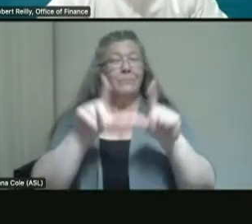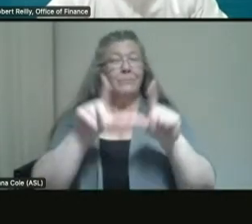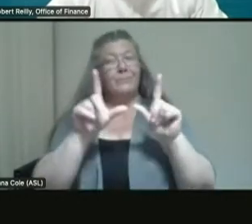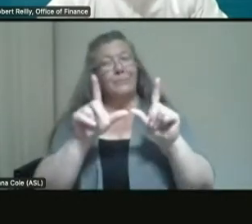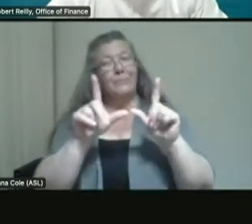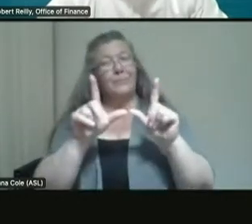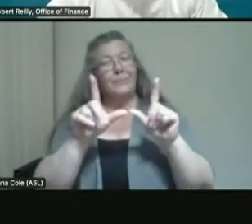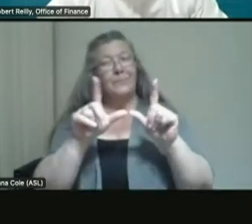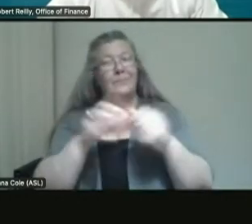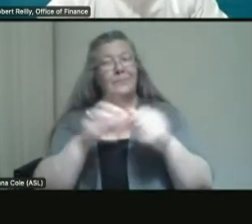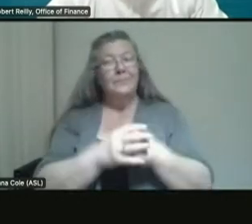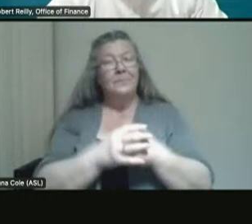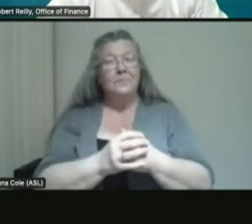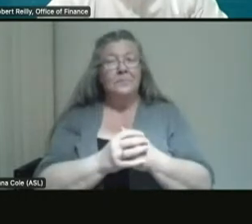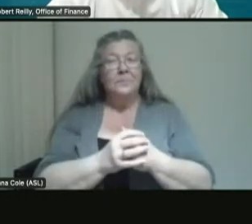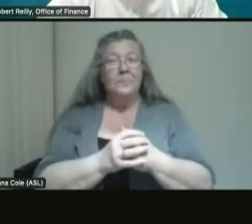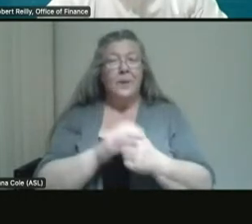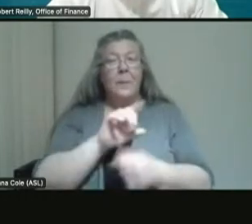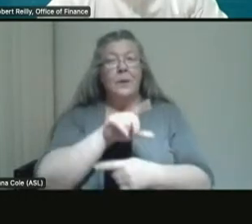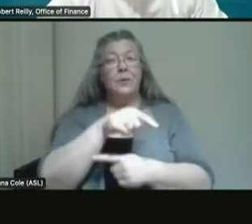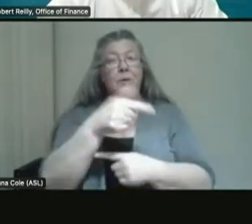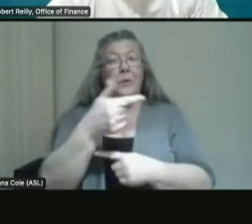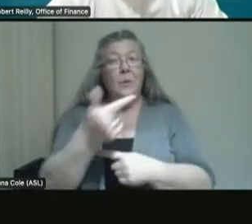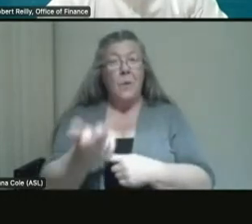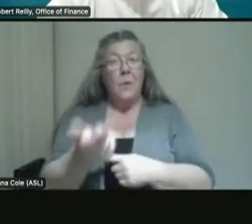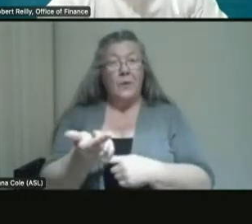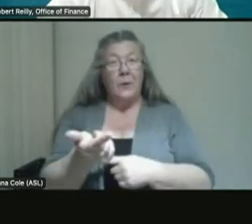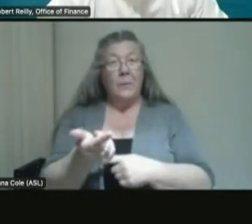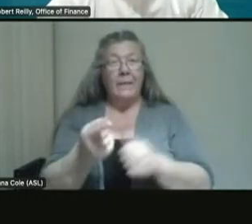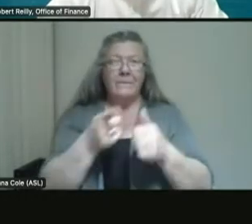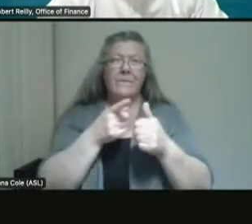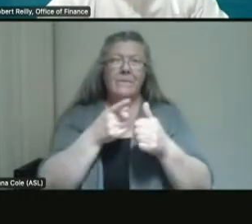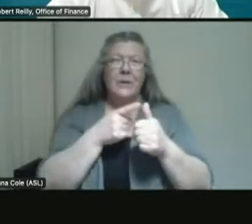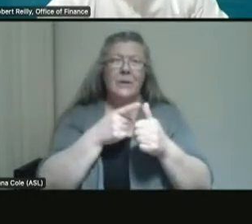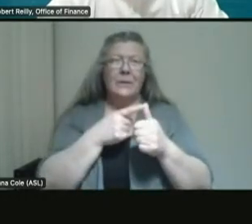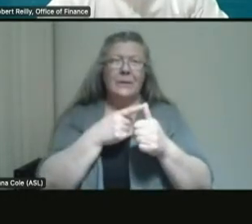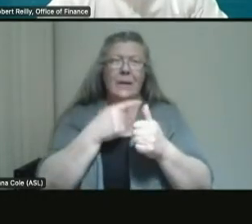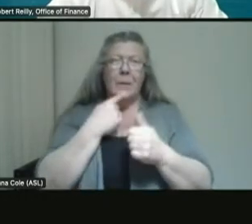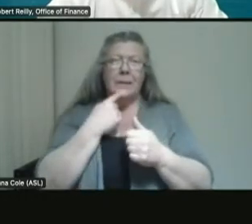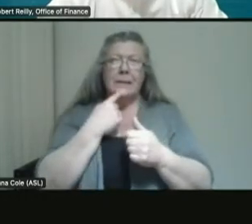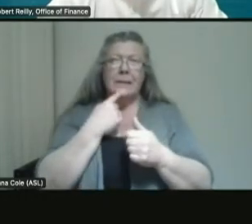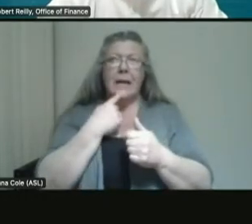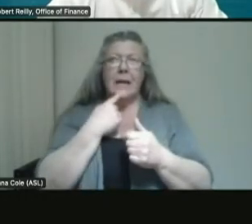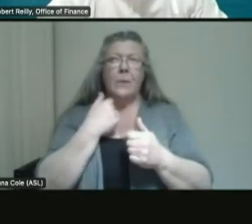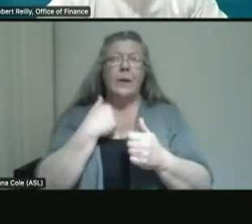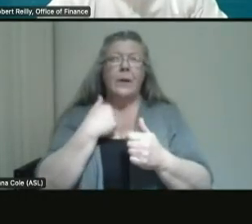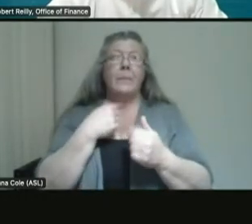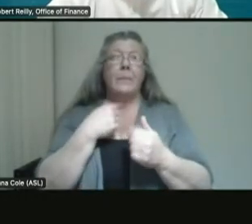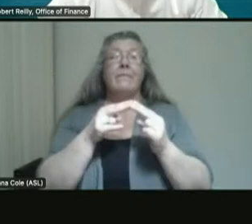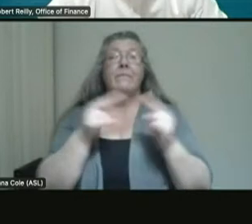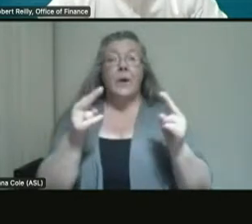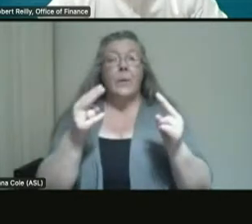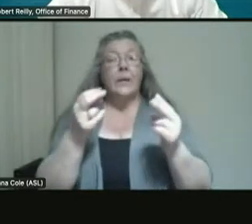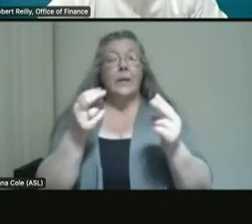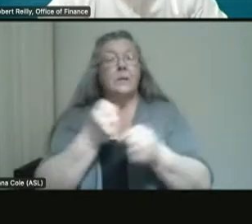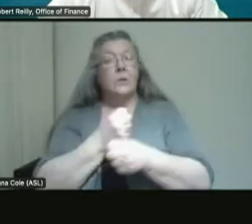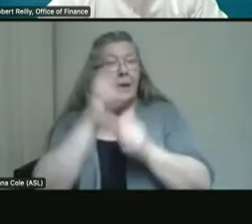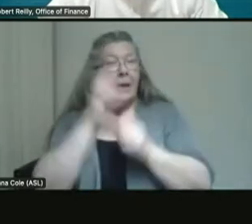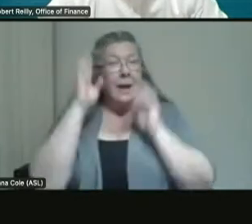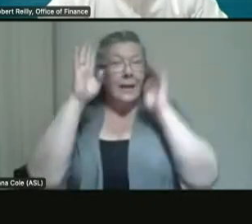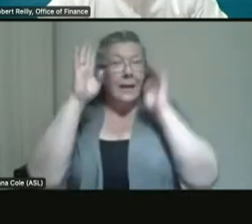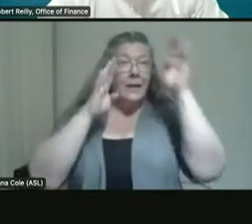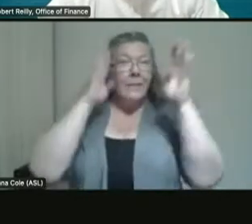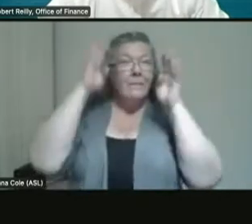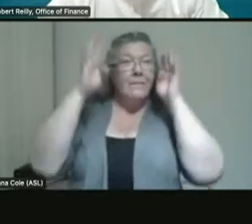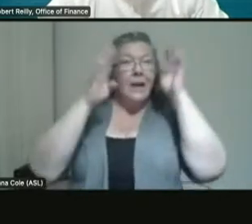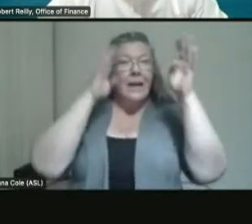saying, I think we have become so strategic and innovative in how we've